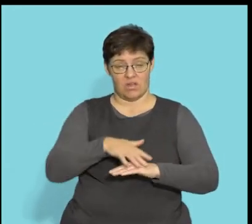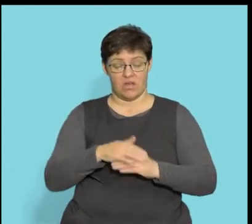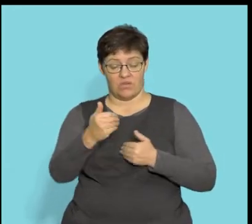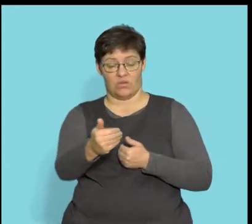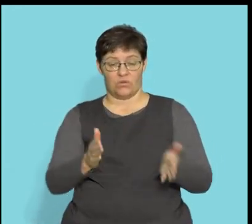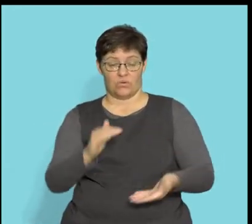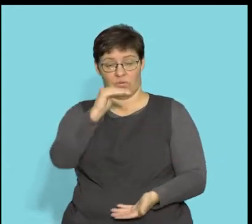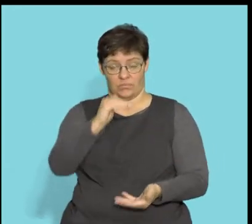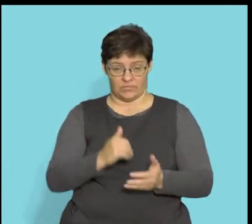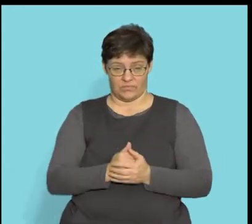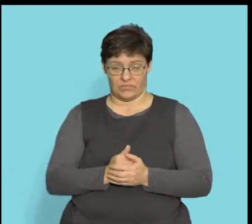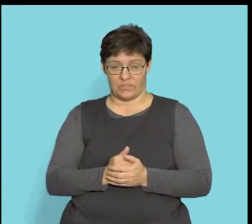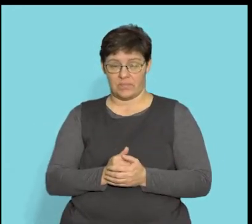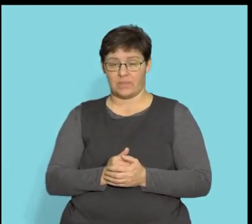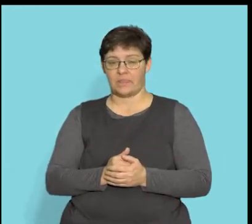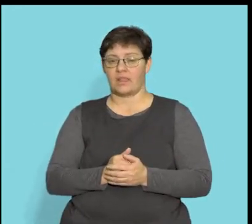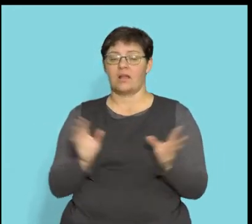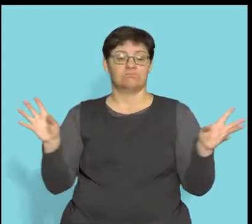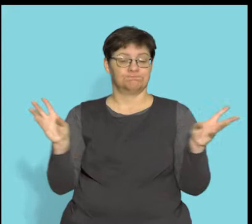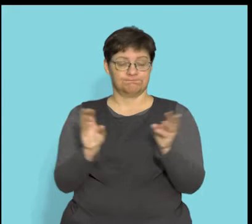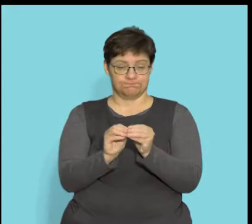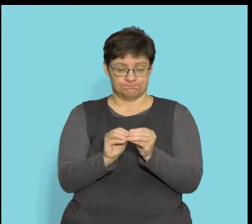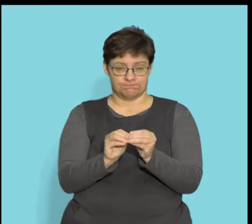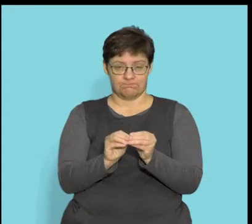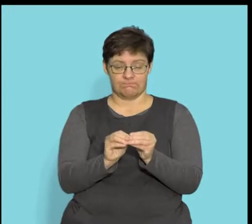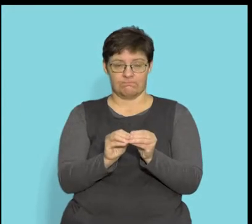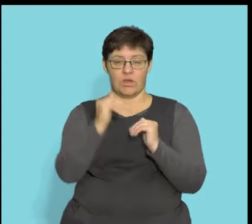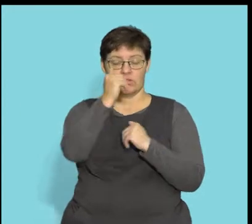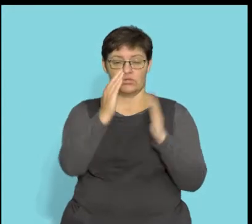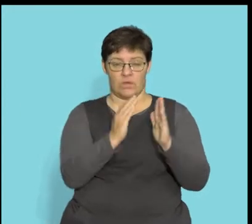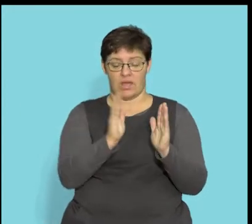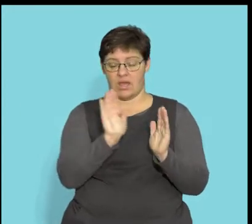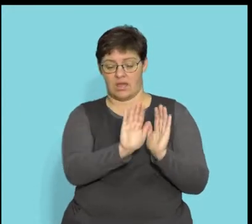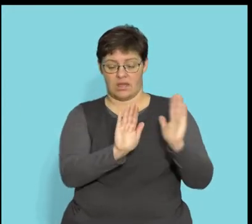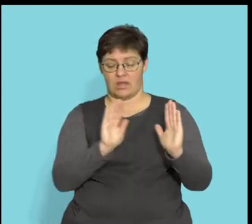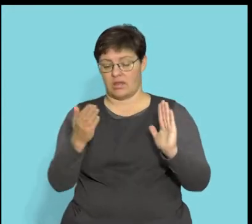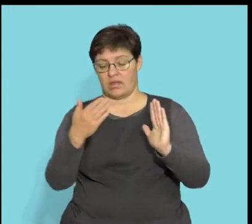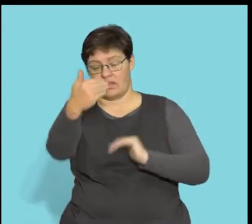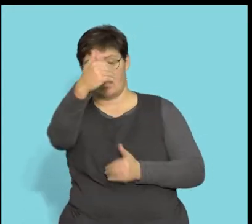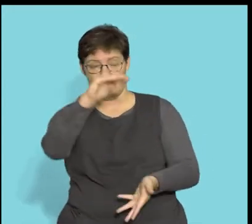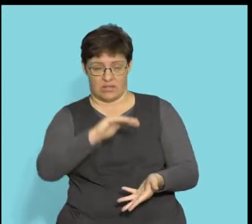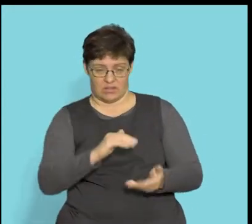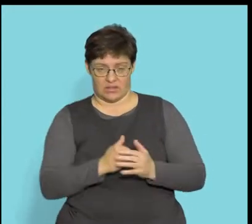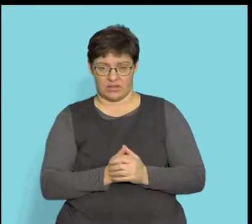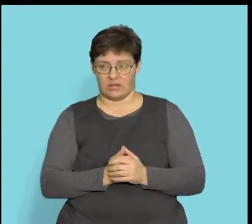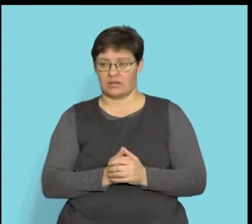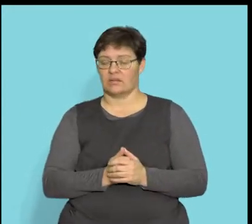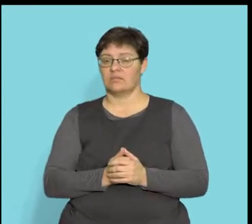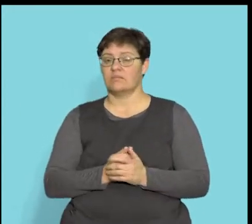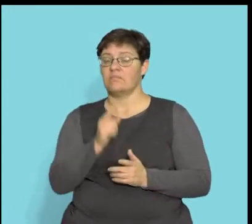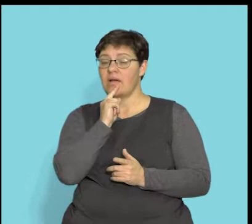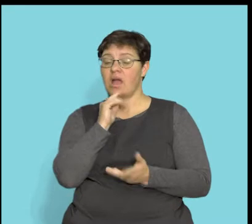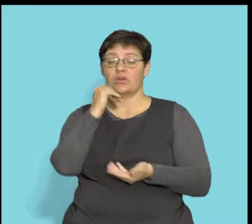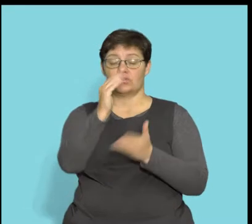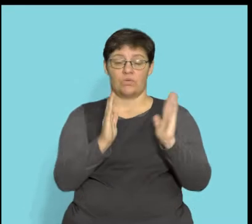area of a cube is equal to the sum of all the squares that make up this particular cube.